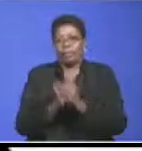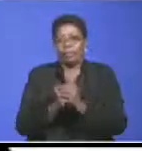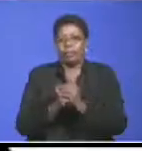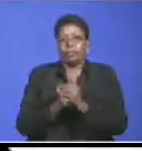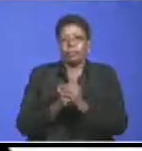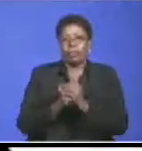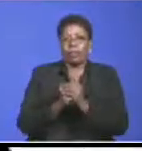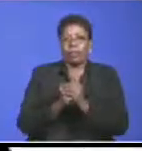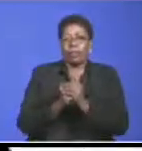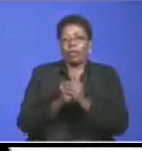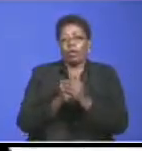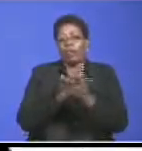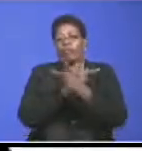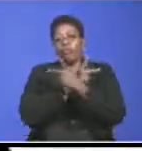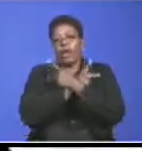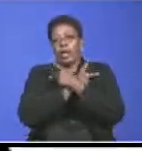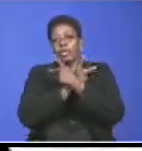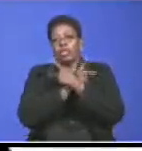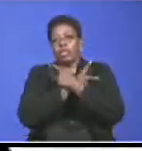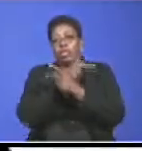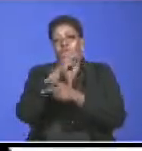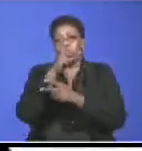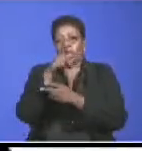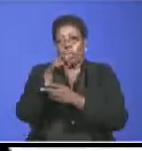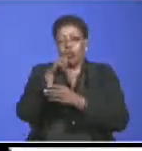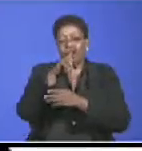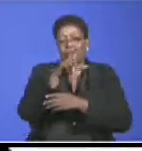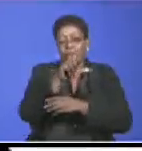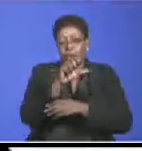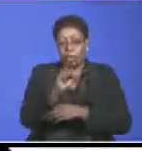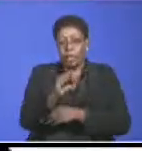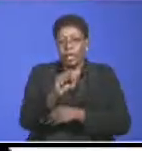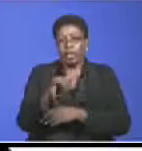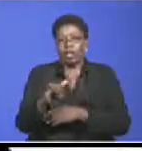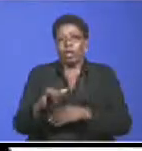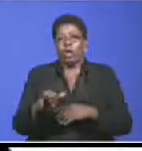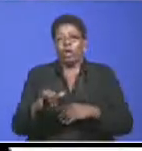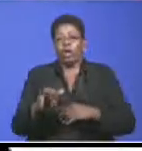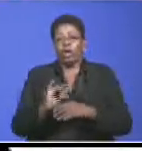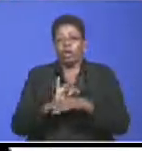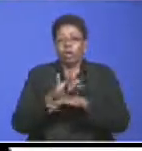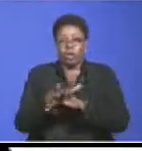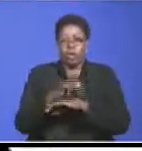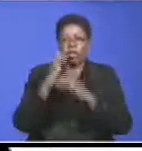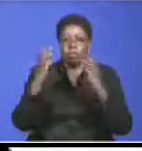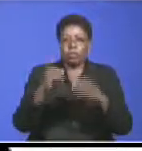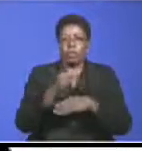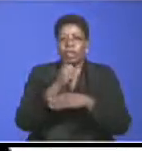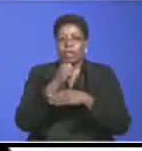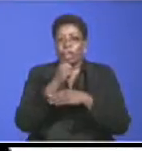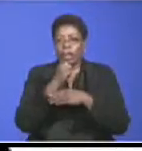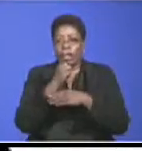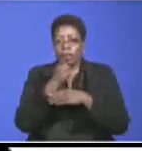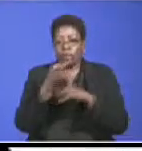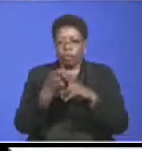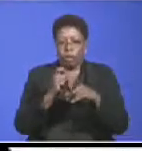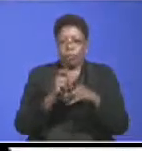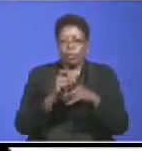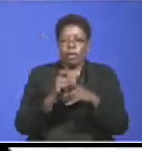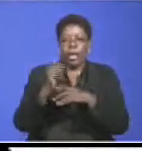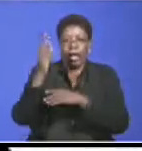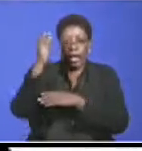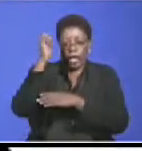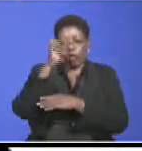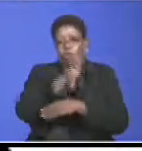50 precious pearls in the Yamacraw constituency were treated to an early Christmas luncheon today, courtesy of the area's Member of Parliament,